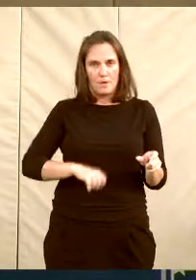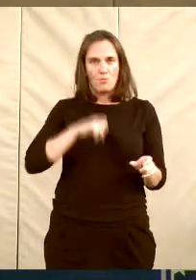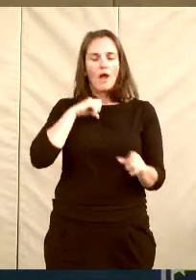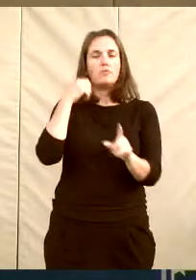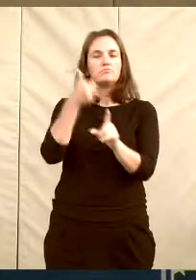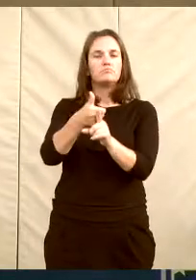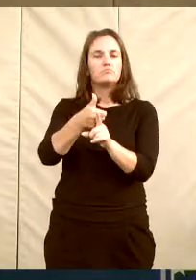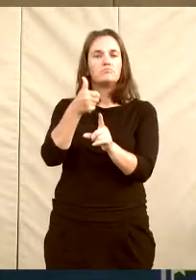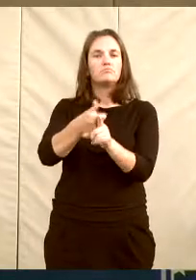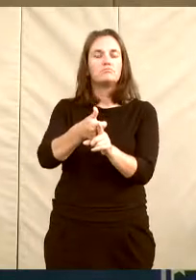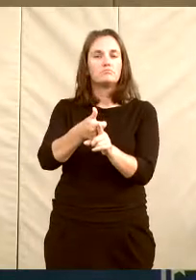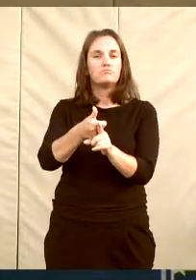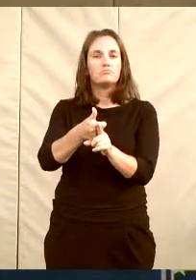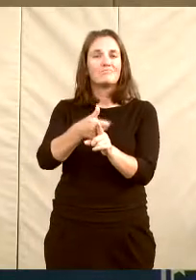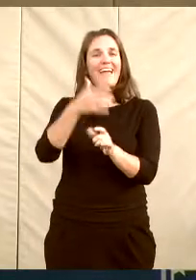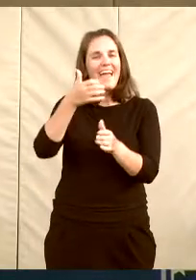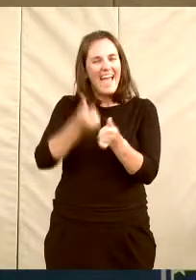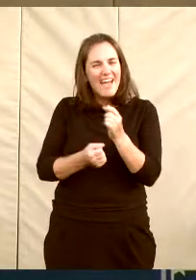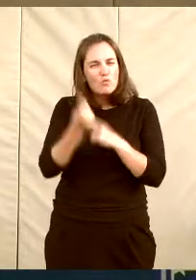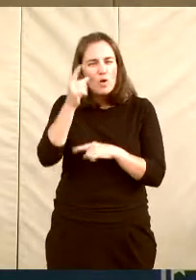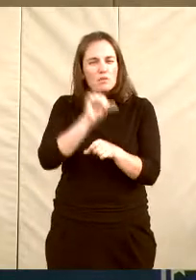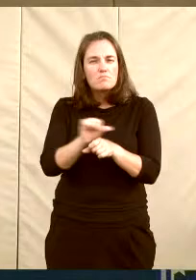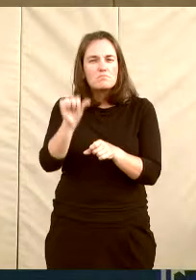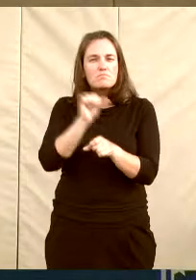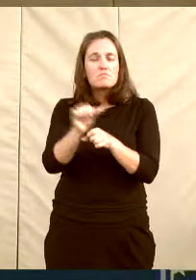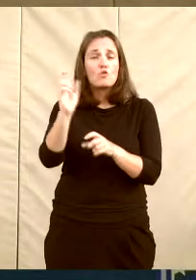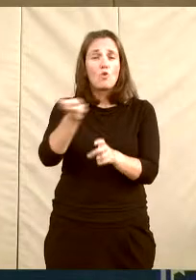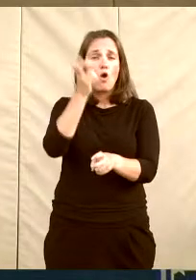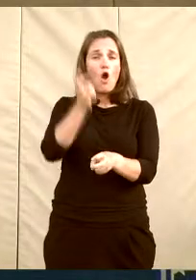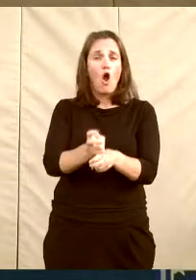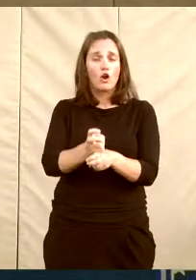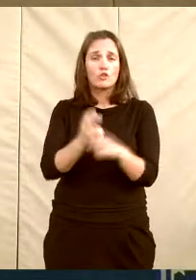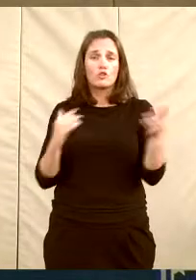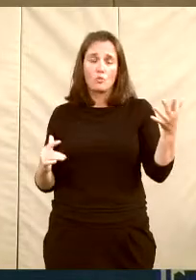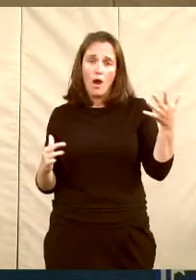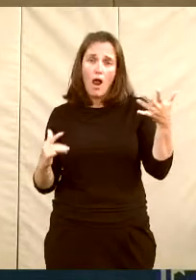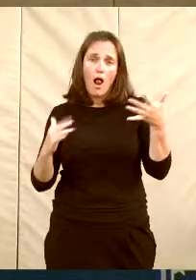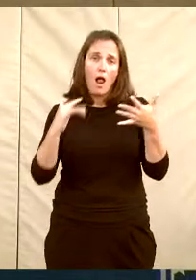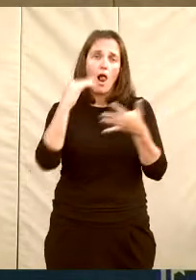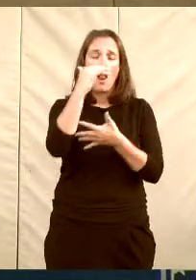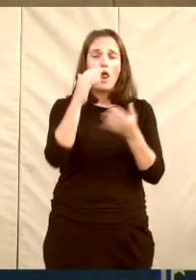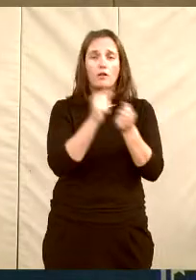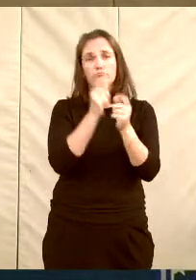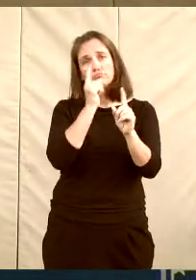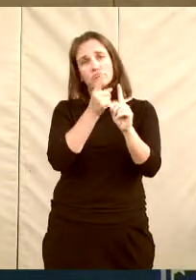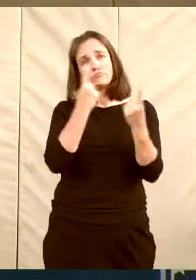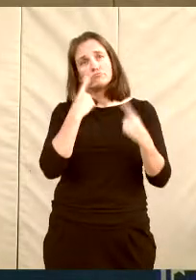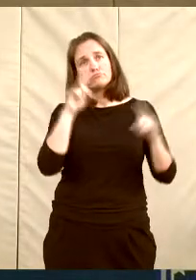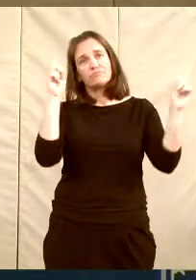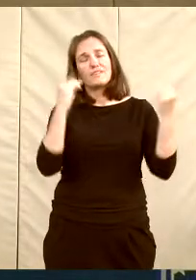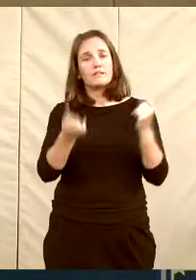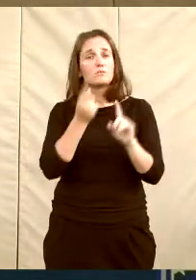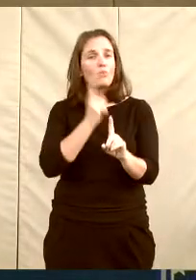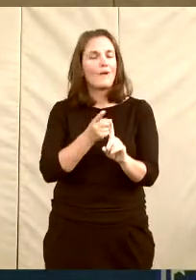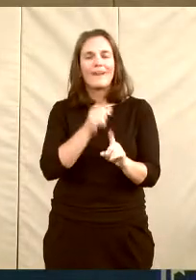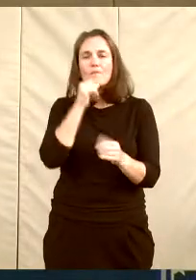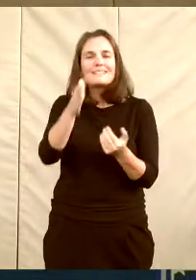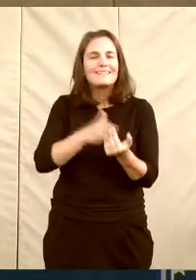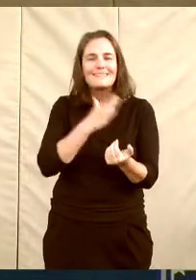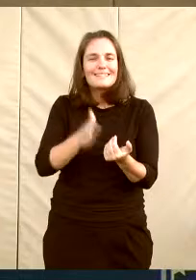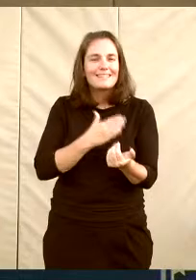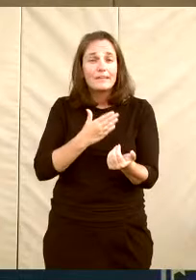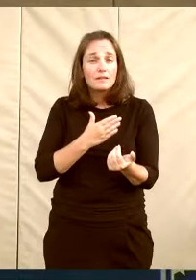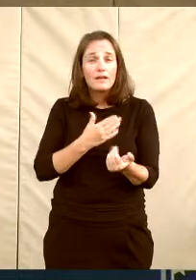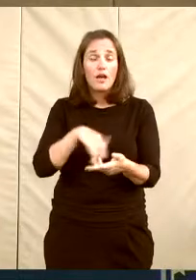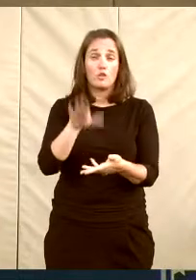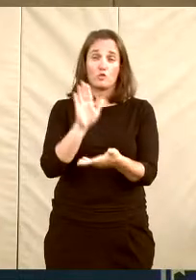themselves. Everyone has worked so hard to get to this point, and it was no small feat. School has